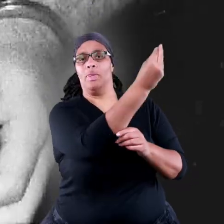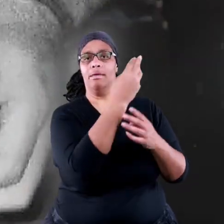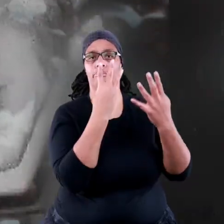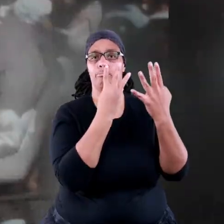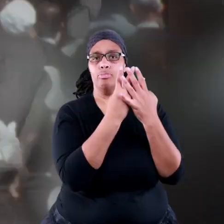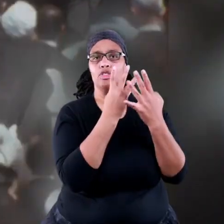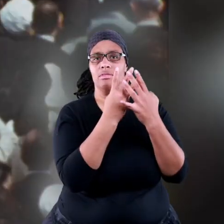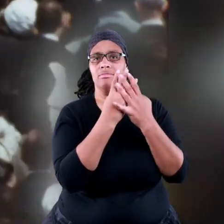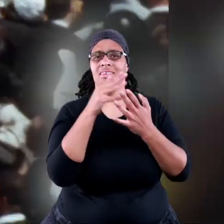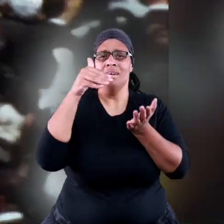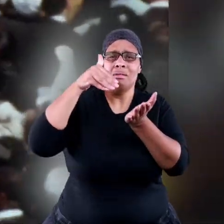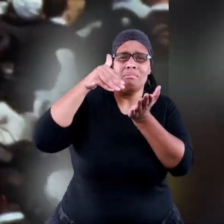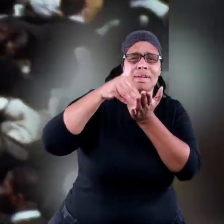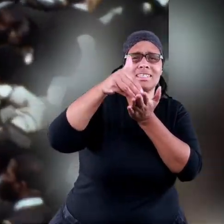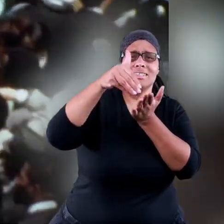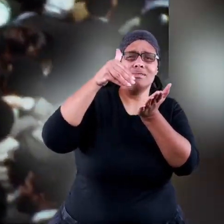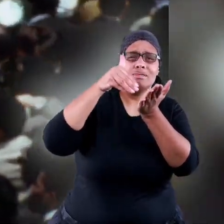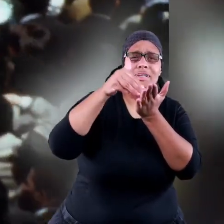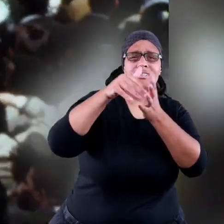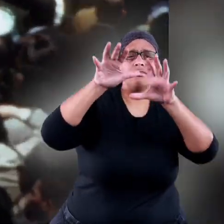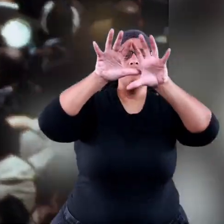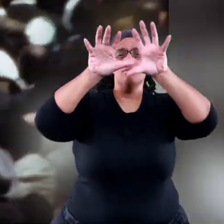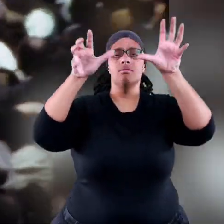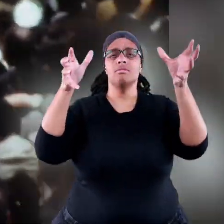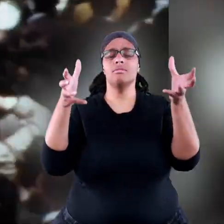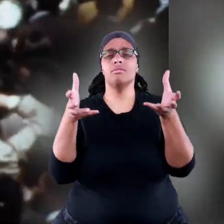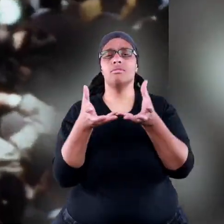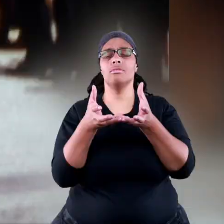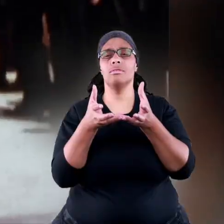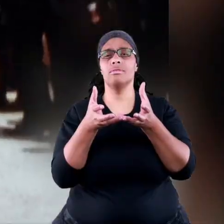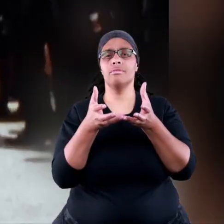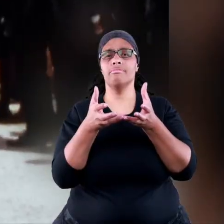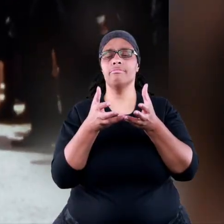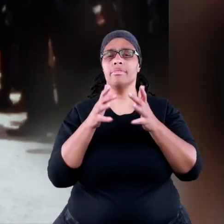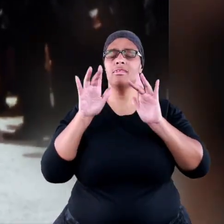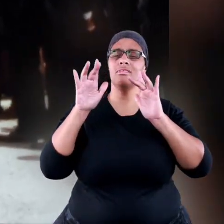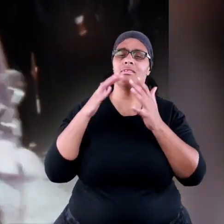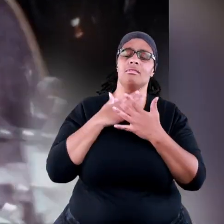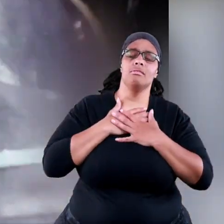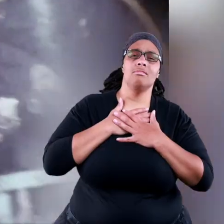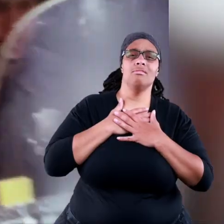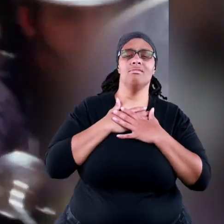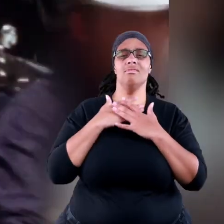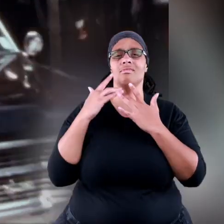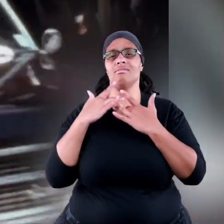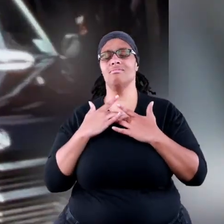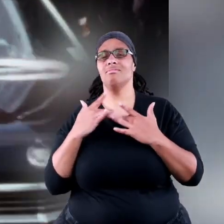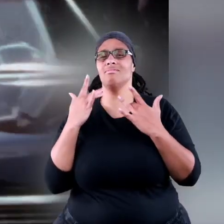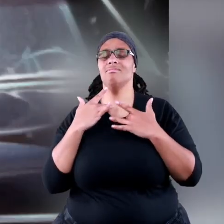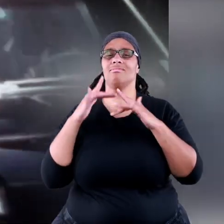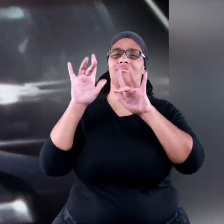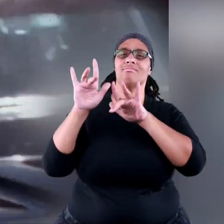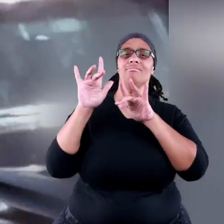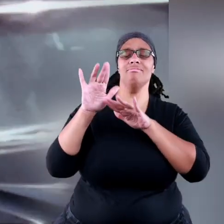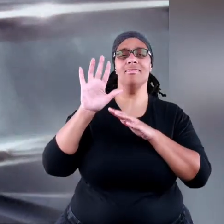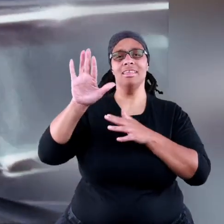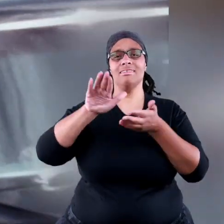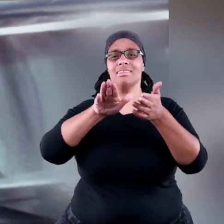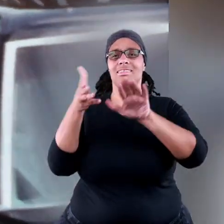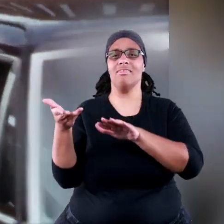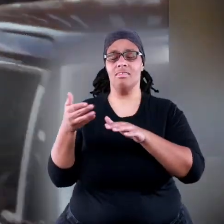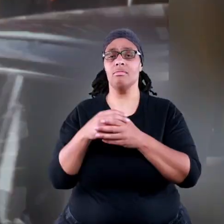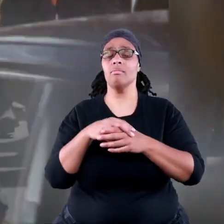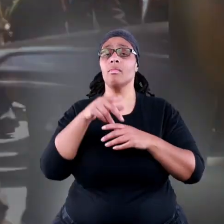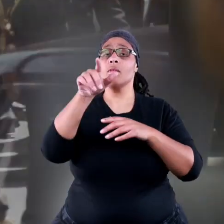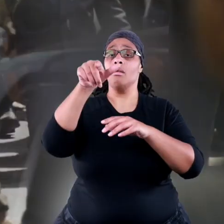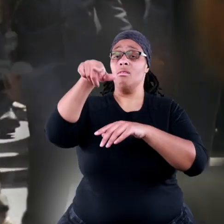guilty and went to prison. Millions and millions of people around the world mourned his death. The work